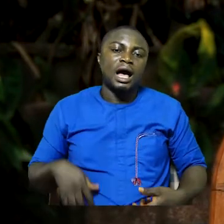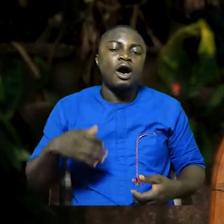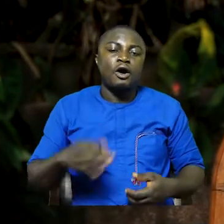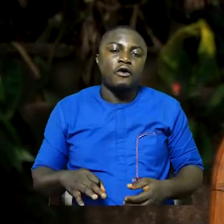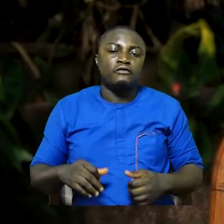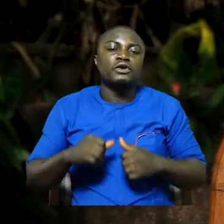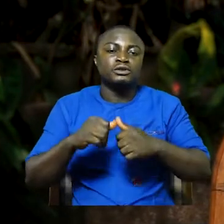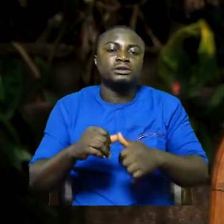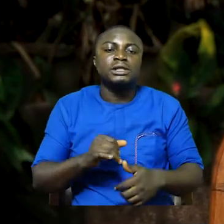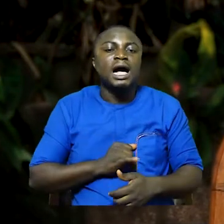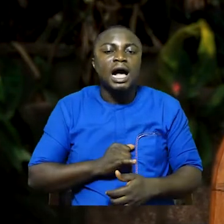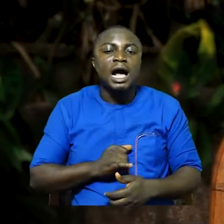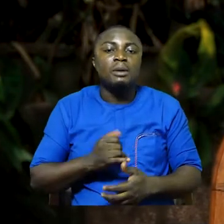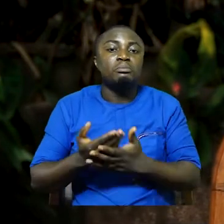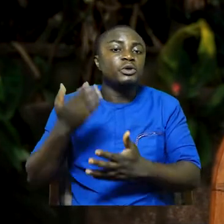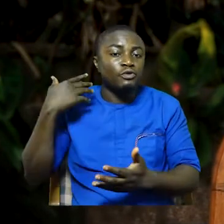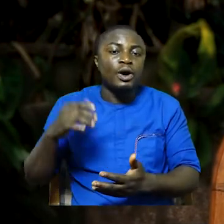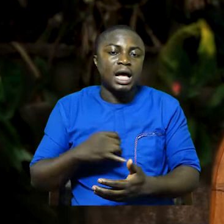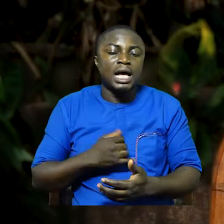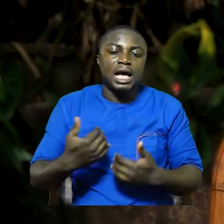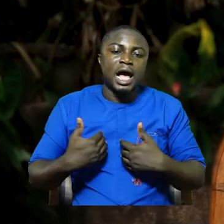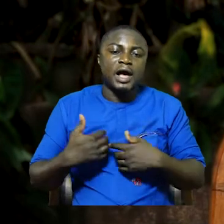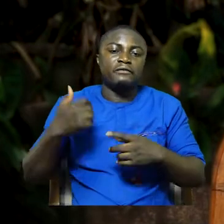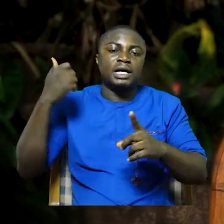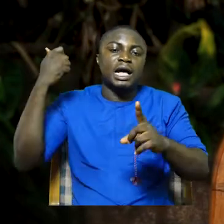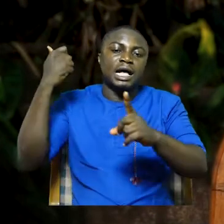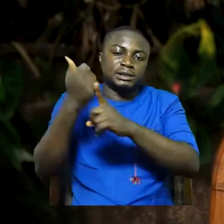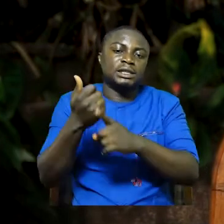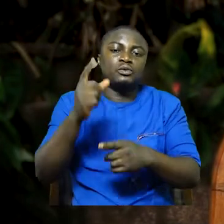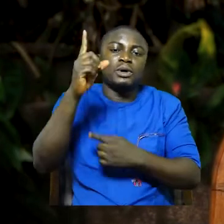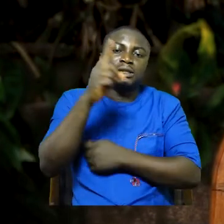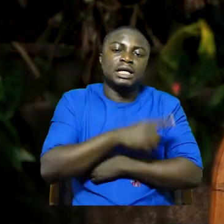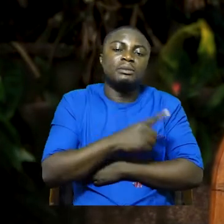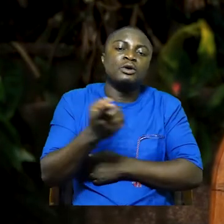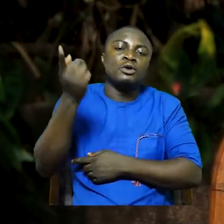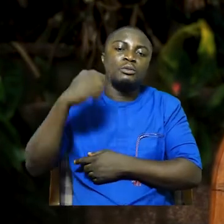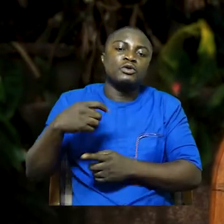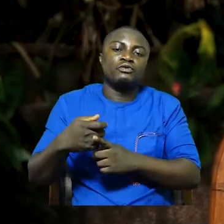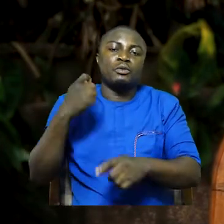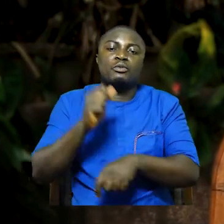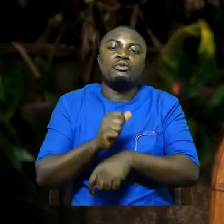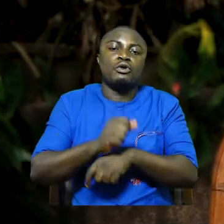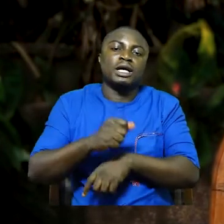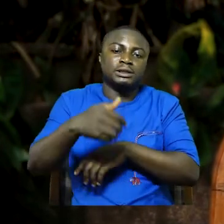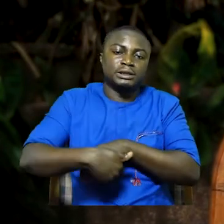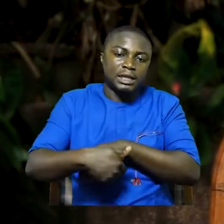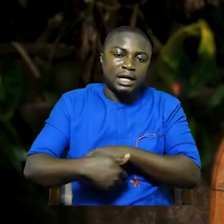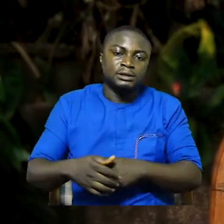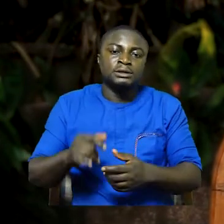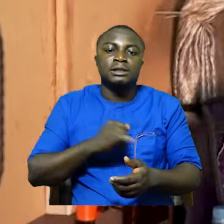of continuing. Before then, I had already had accident too. One of the times I'm coming back from work in the